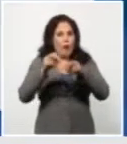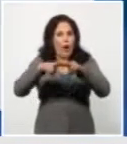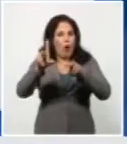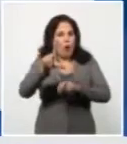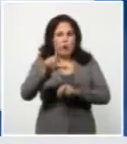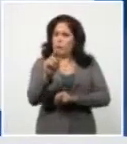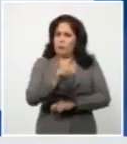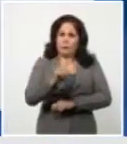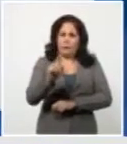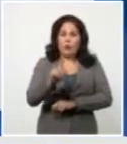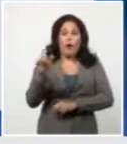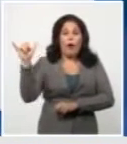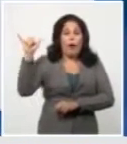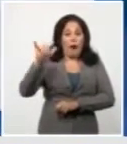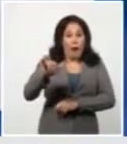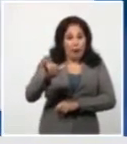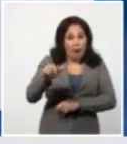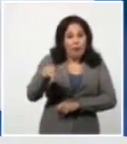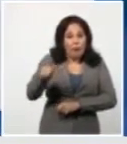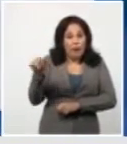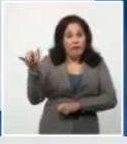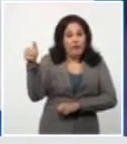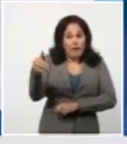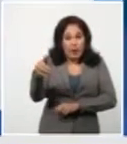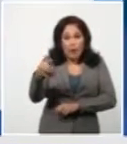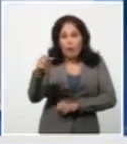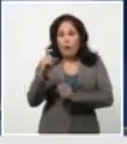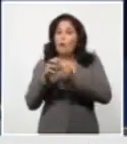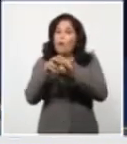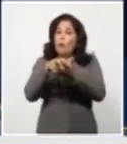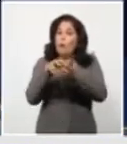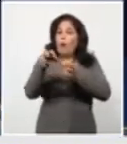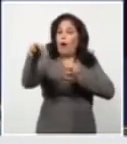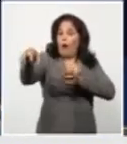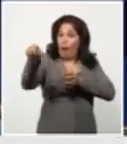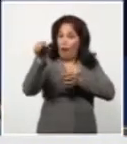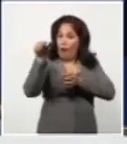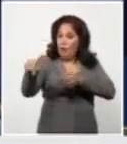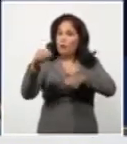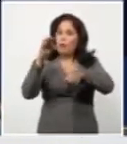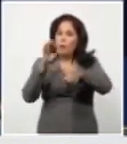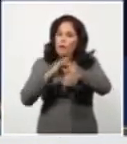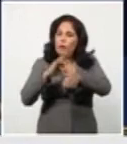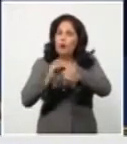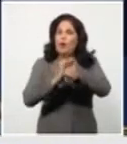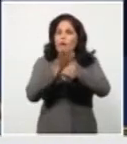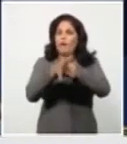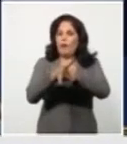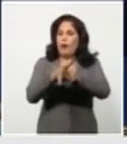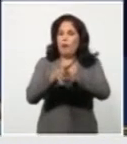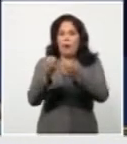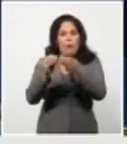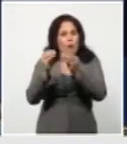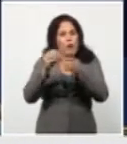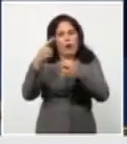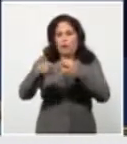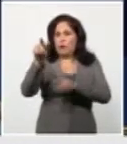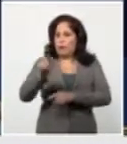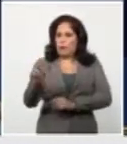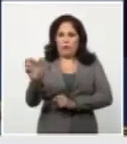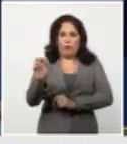and although it was detected there in Holguin, it's clear that his infection was not transmitted in the province.